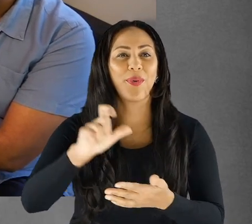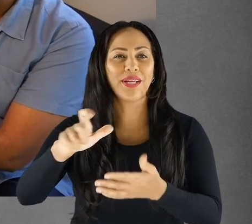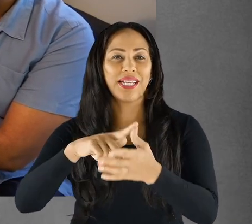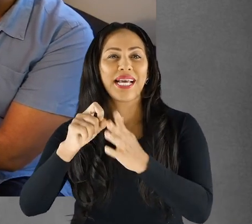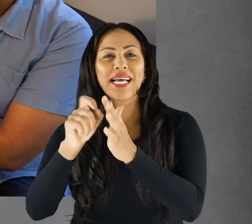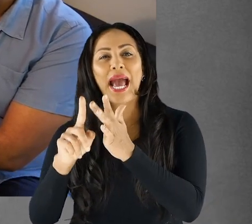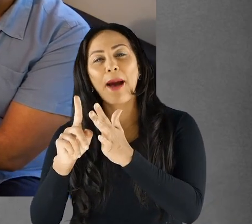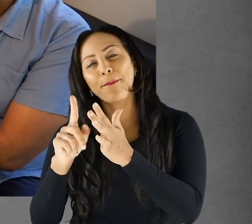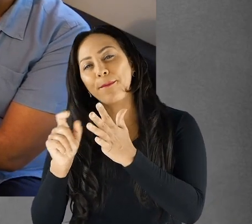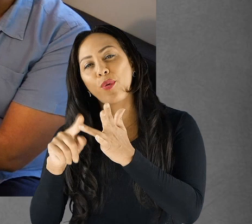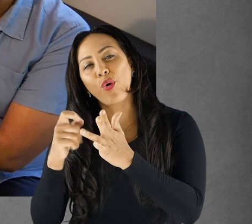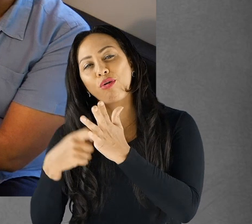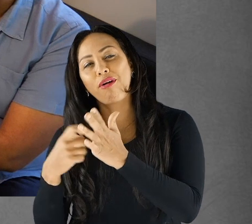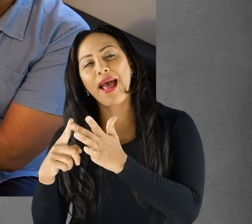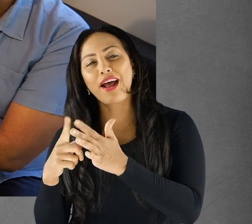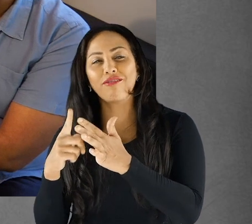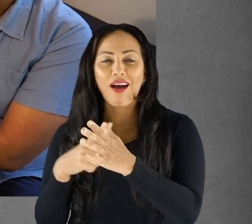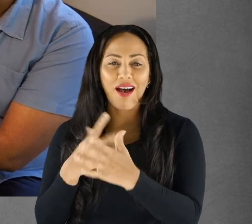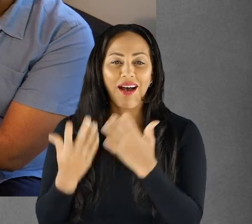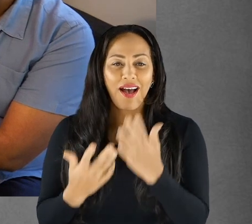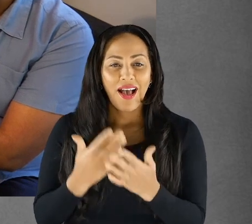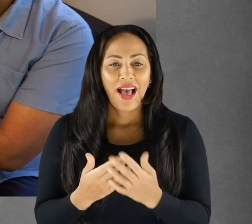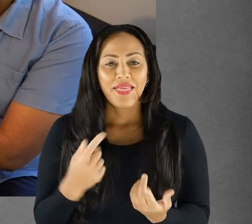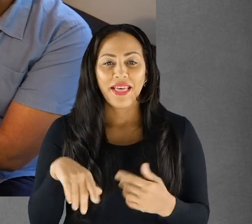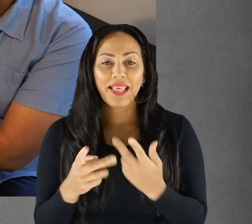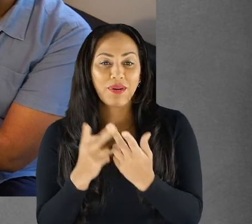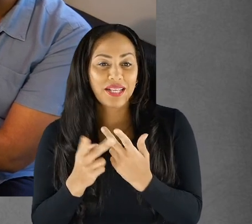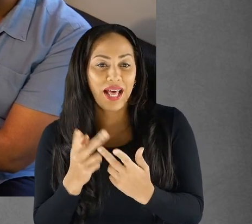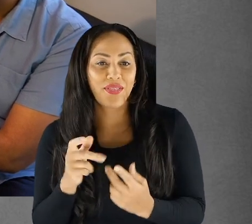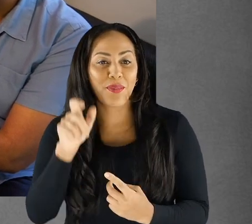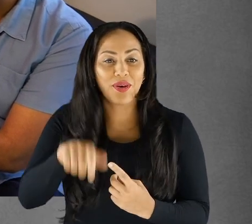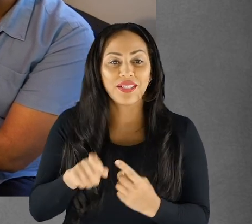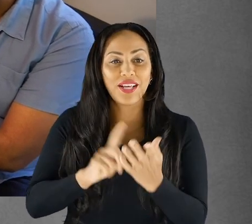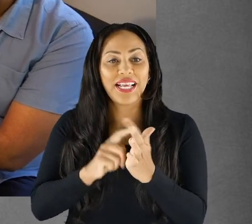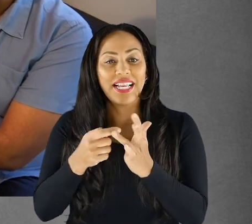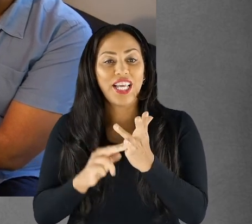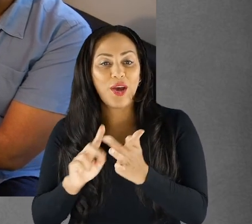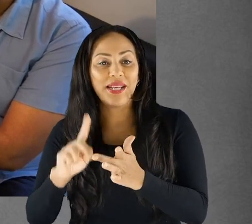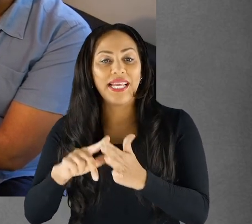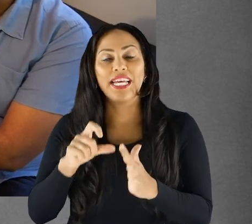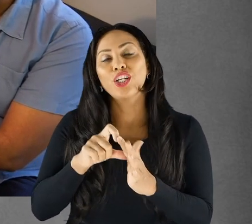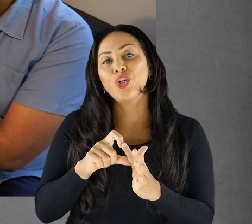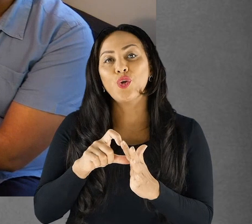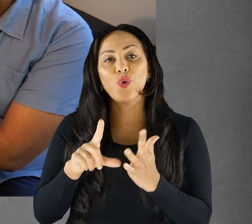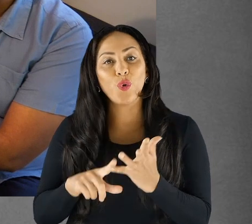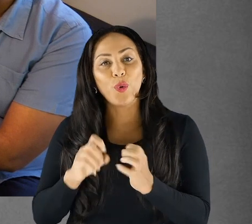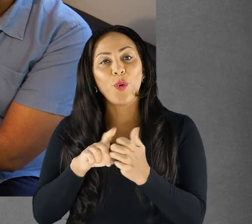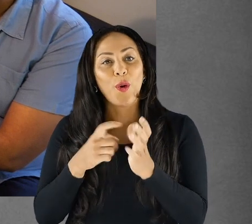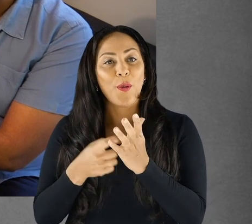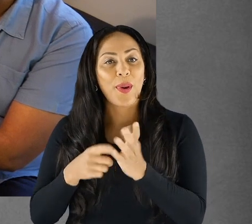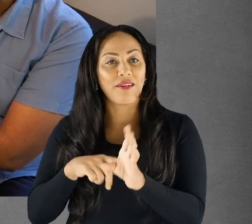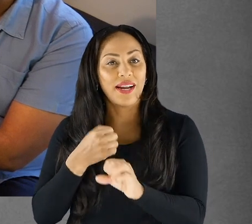who's same like half Trini girl, helping with the visuals, so which I was involved in, but she